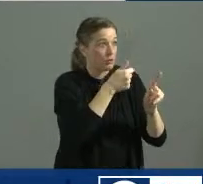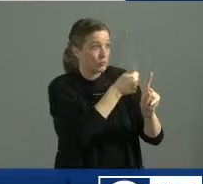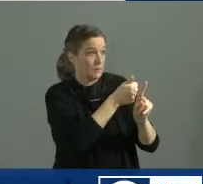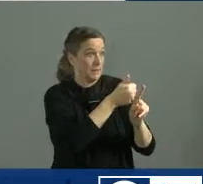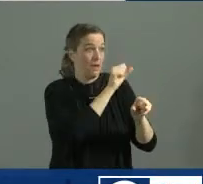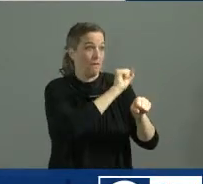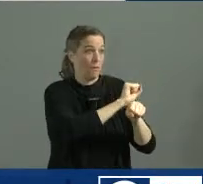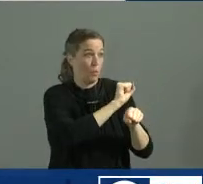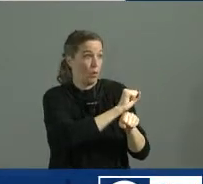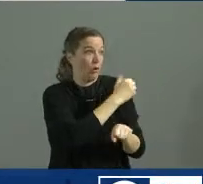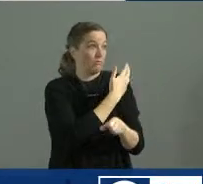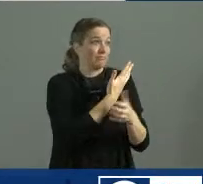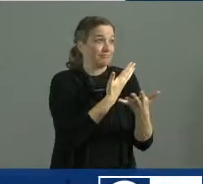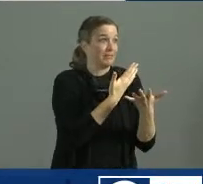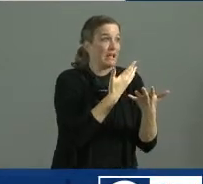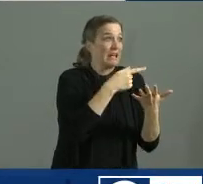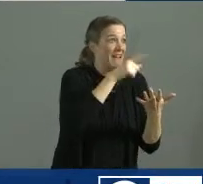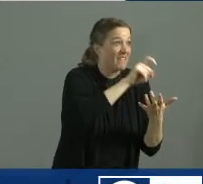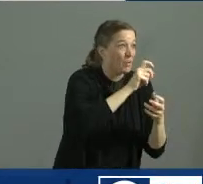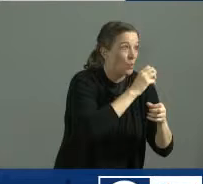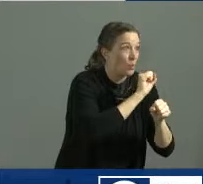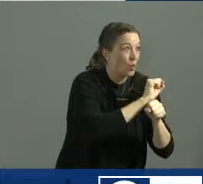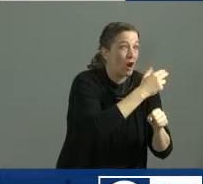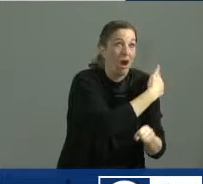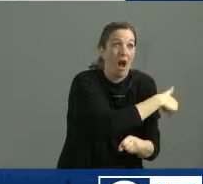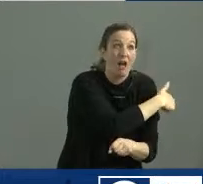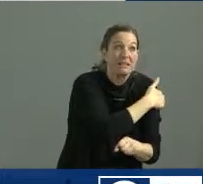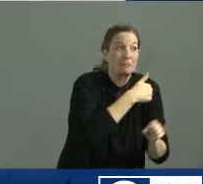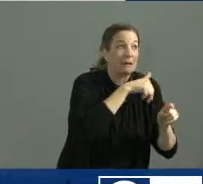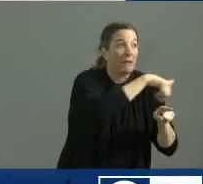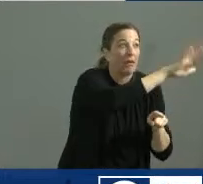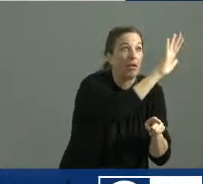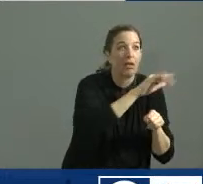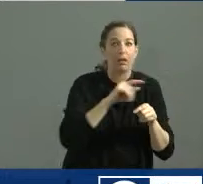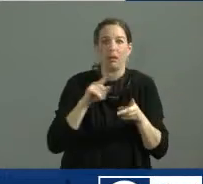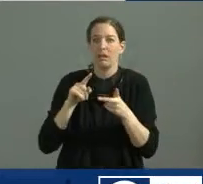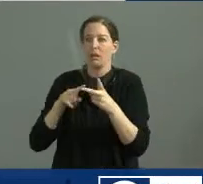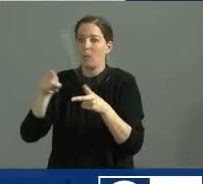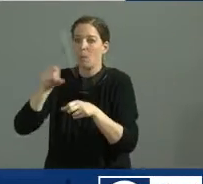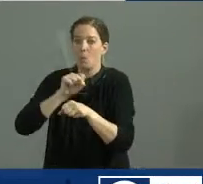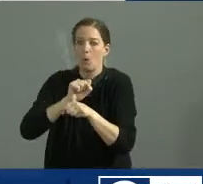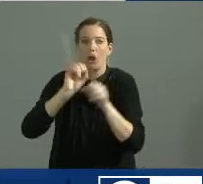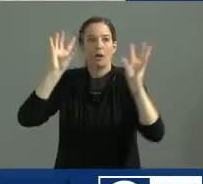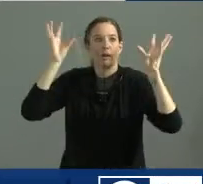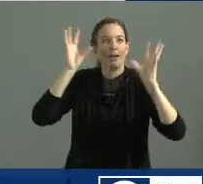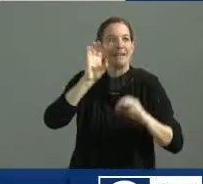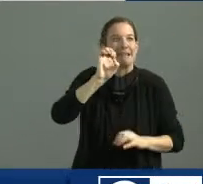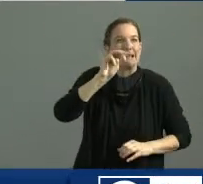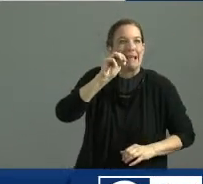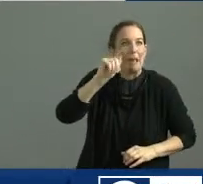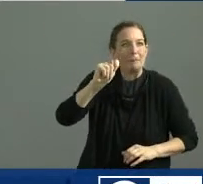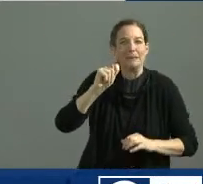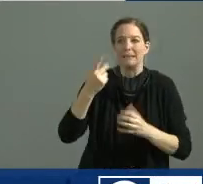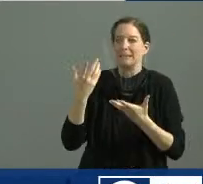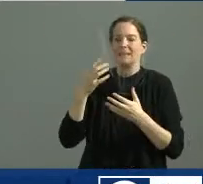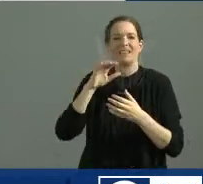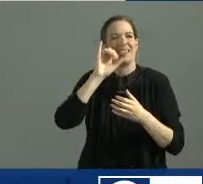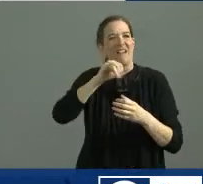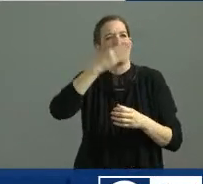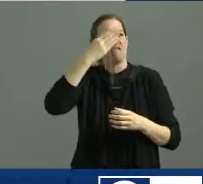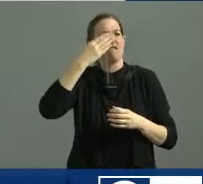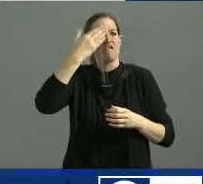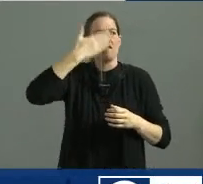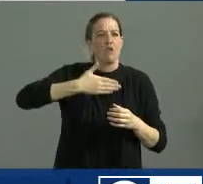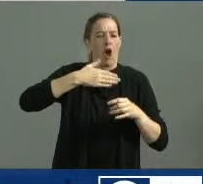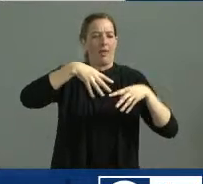in a hospital or on the front lines vaccinating healthcare workers. That is a challenge. I will say,